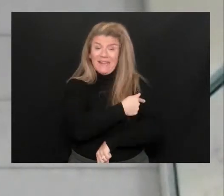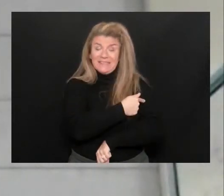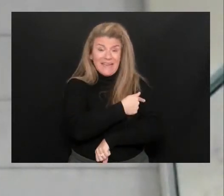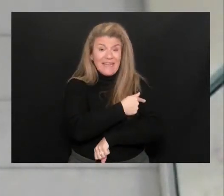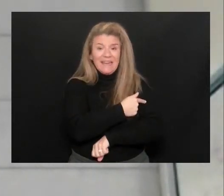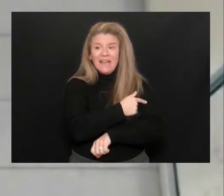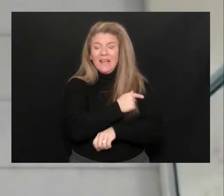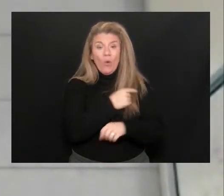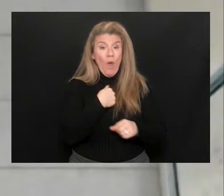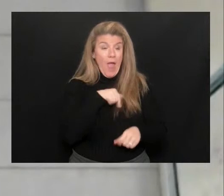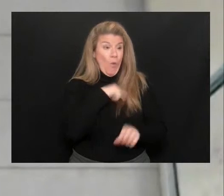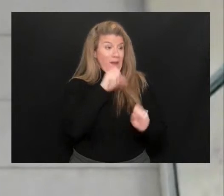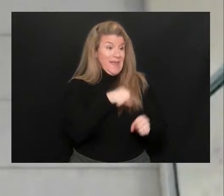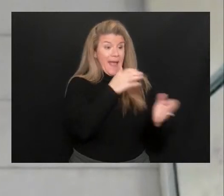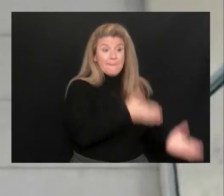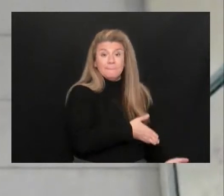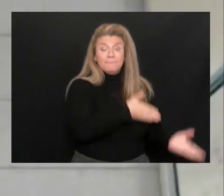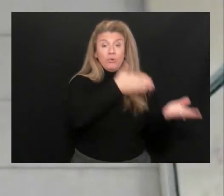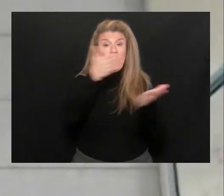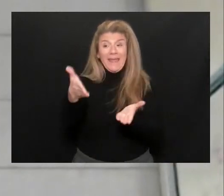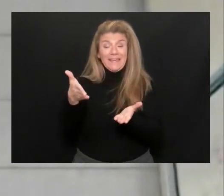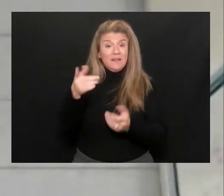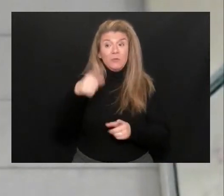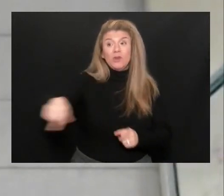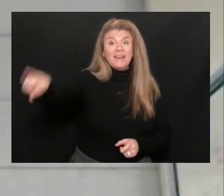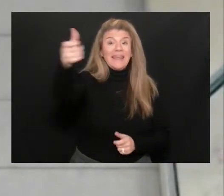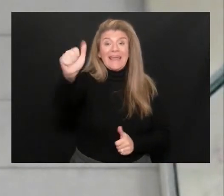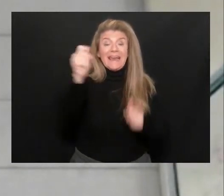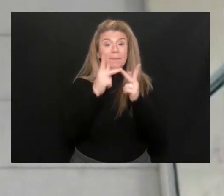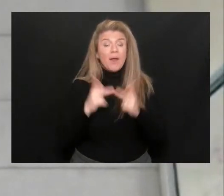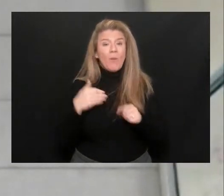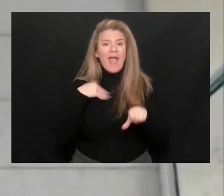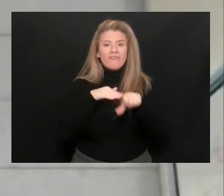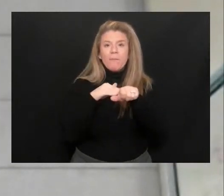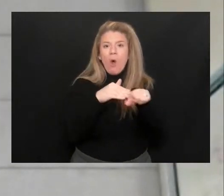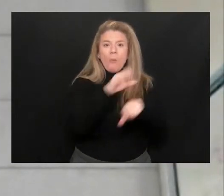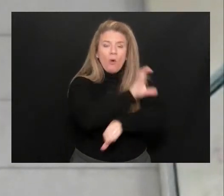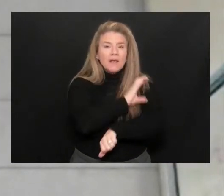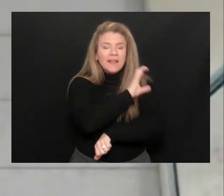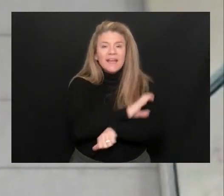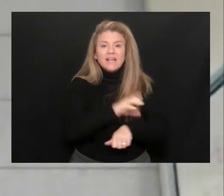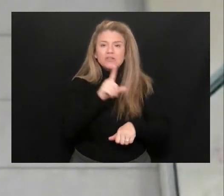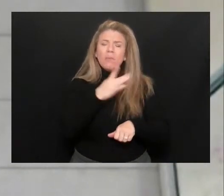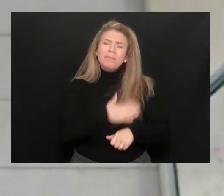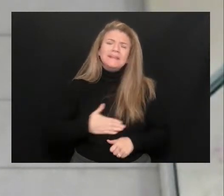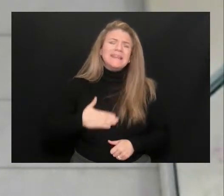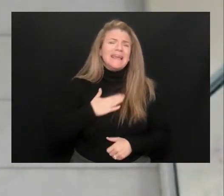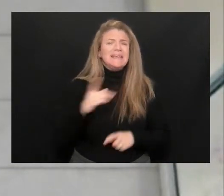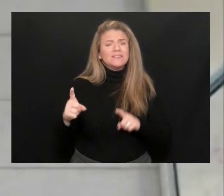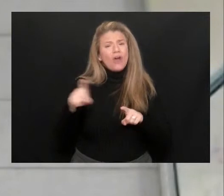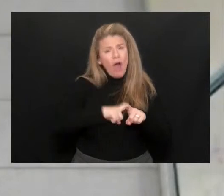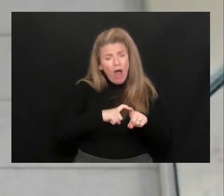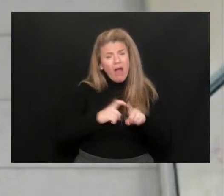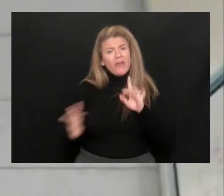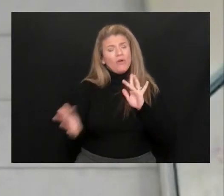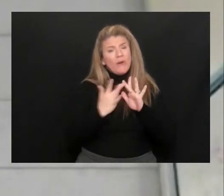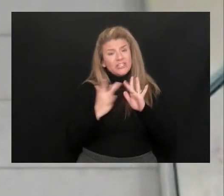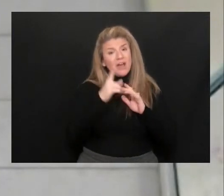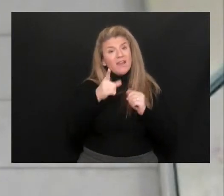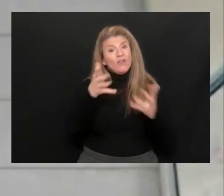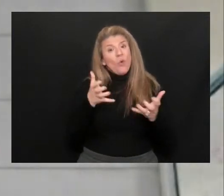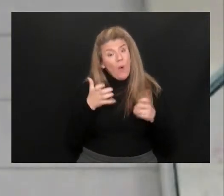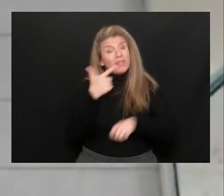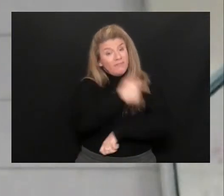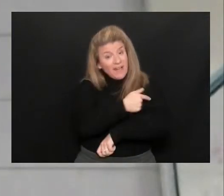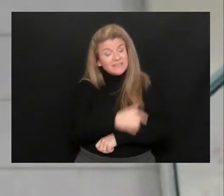many places that not able to before. We have mobile clinics available. So please reach out to us if you are interested in getting the vaccine.